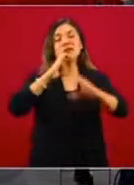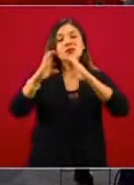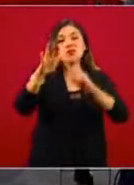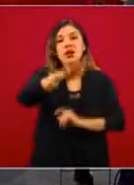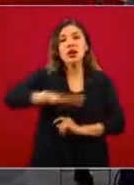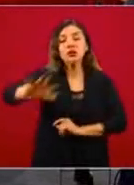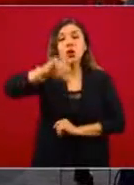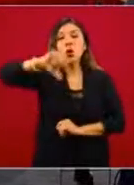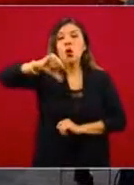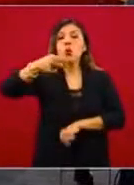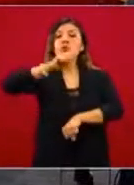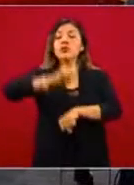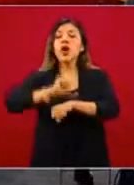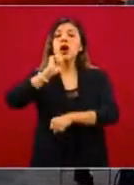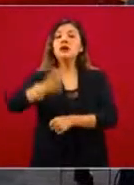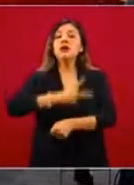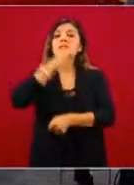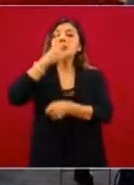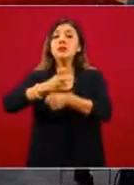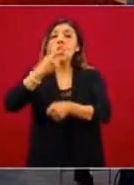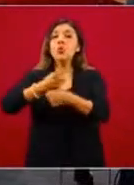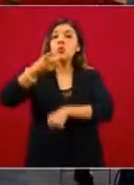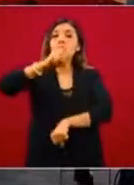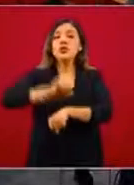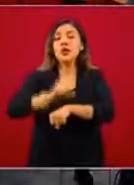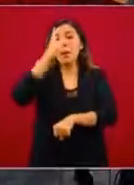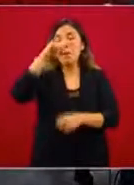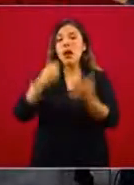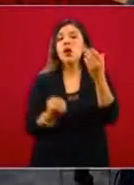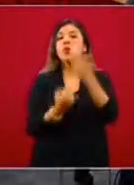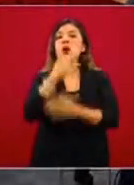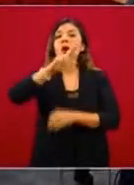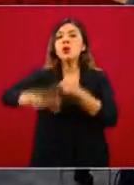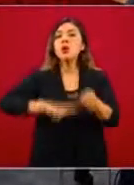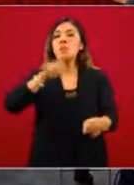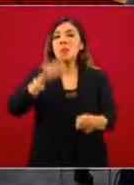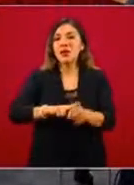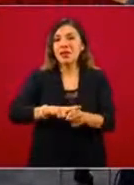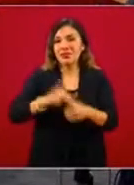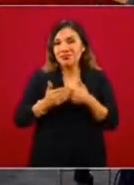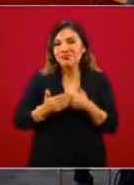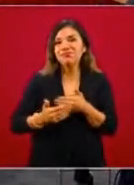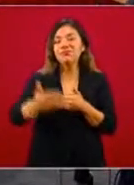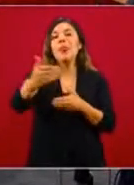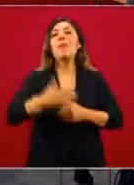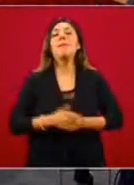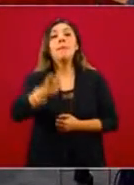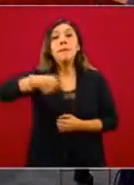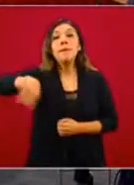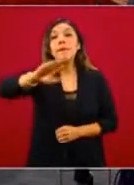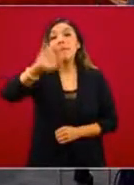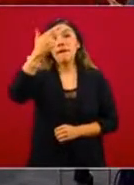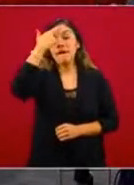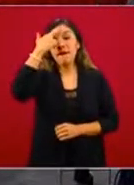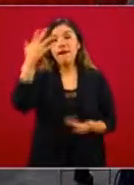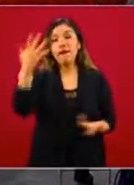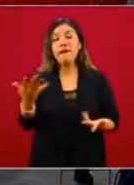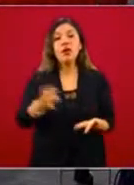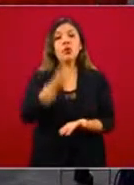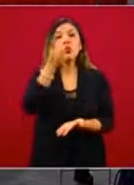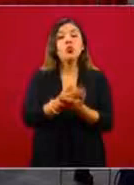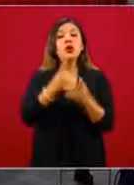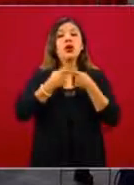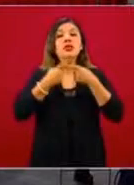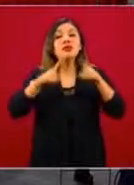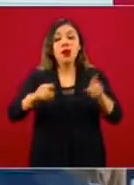press conferences. Today is the second day of our new normal. Let's remember that